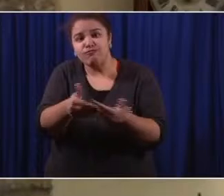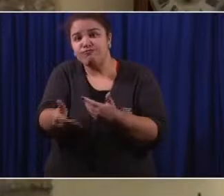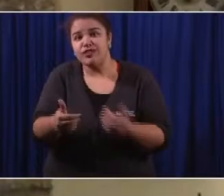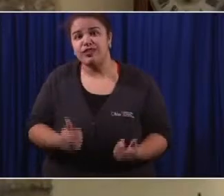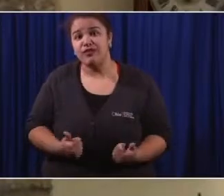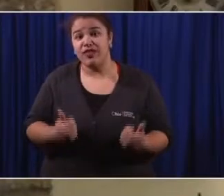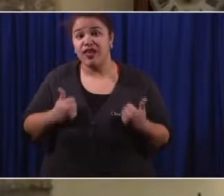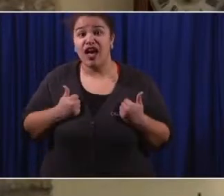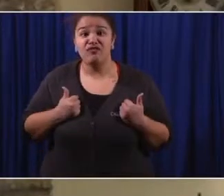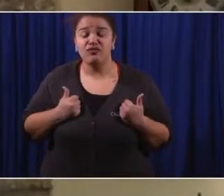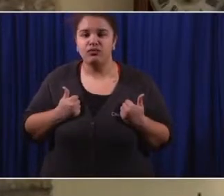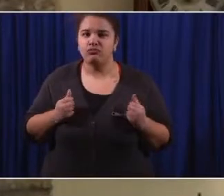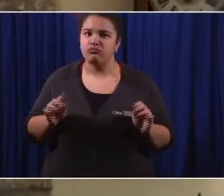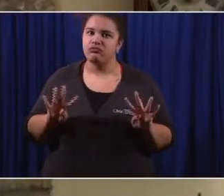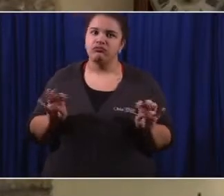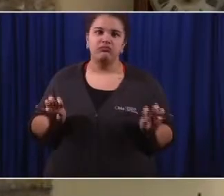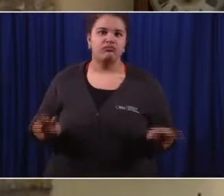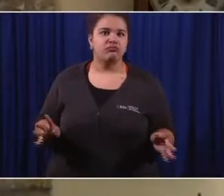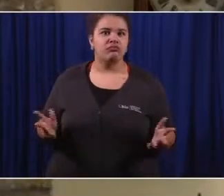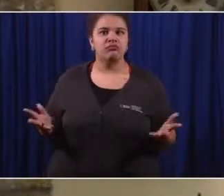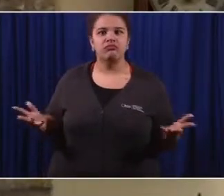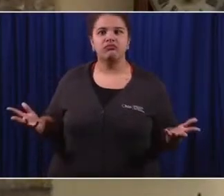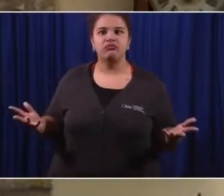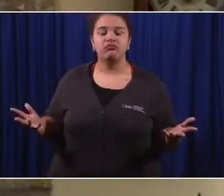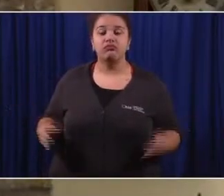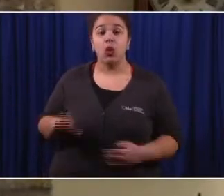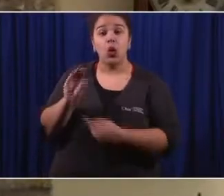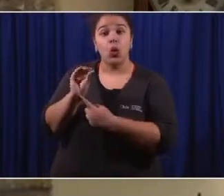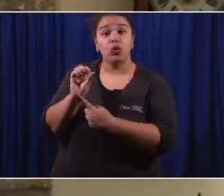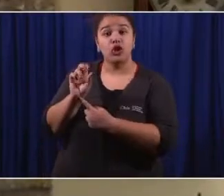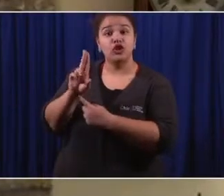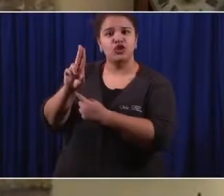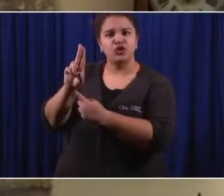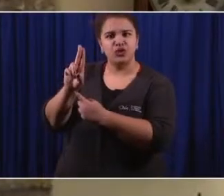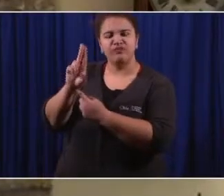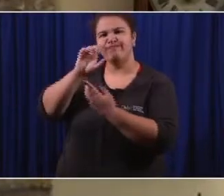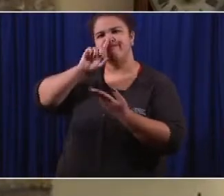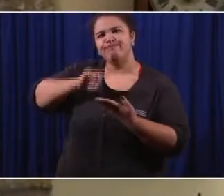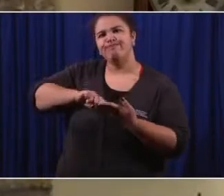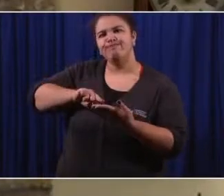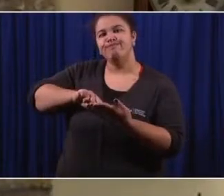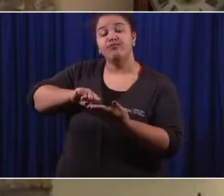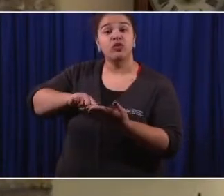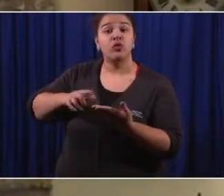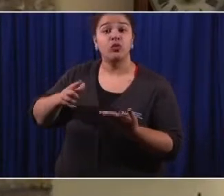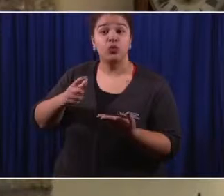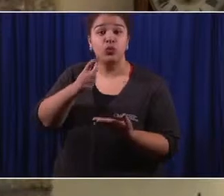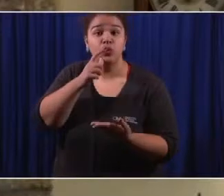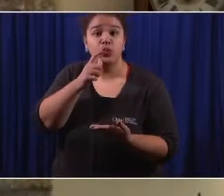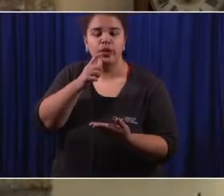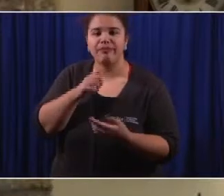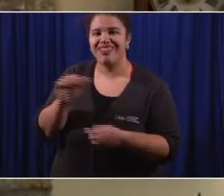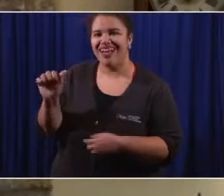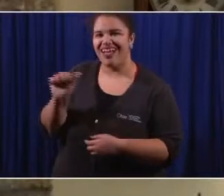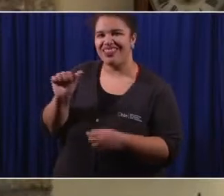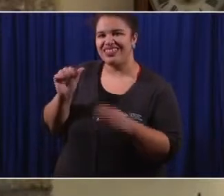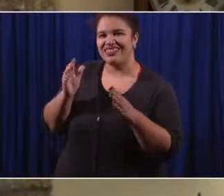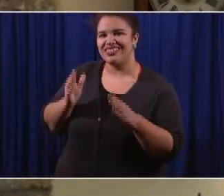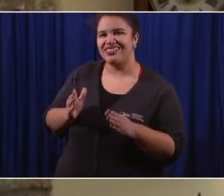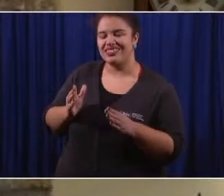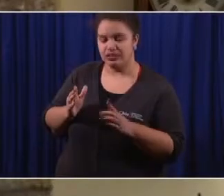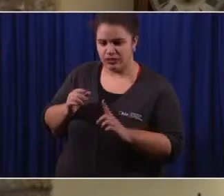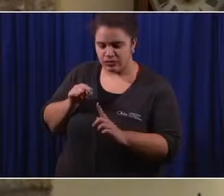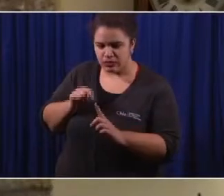Ohio State, and this was a small number of people. But early on in their testing of athletes, what